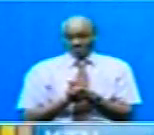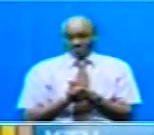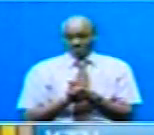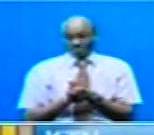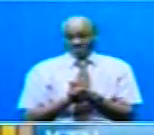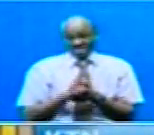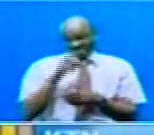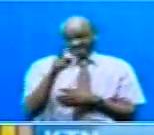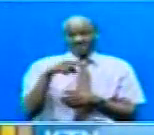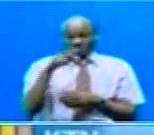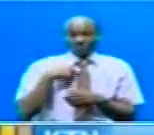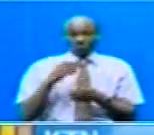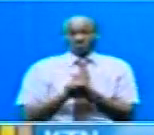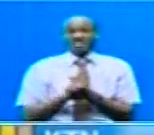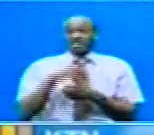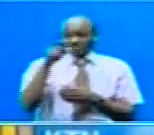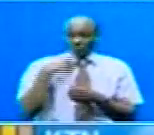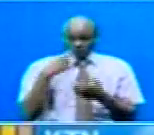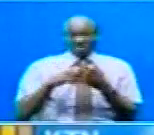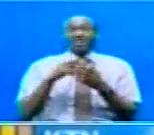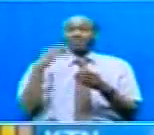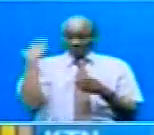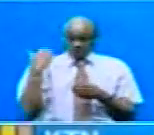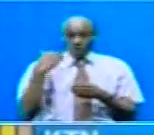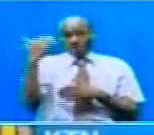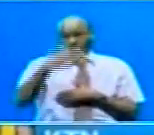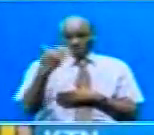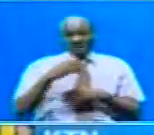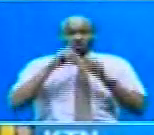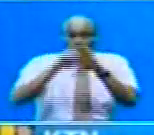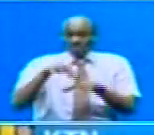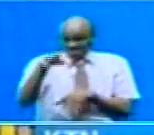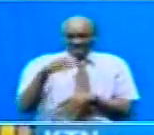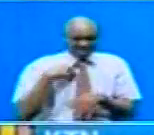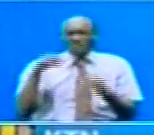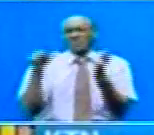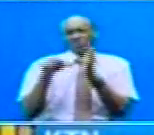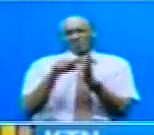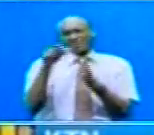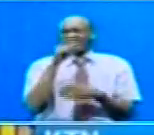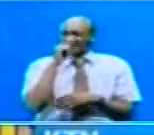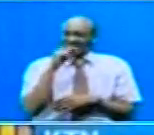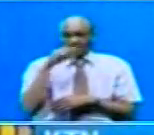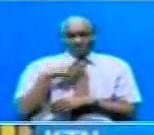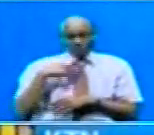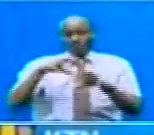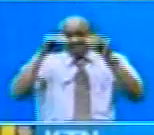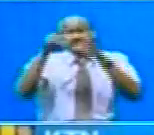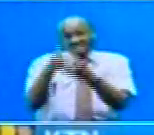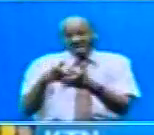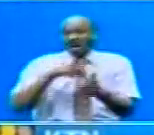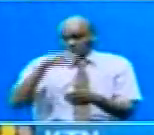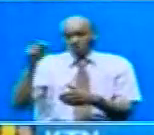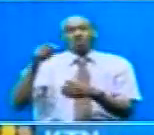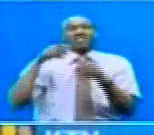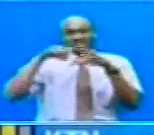Enjoy the same privilege. They had to drop tourists at the border point, subjecting them to inconvenience before the Tanzanian operators picked them up and drove them into